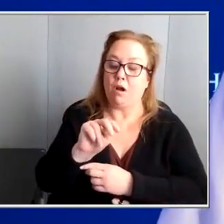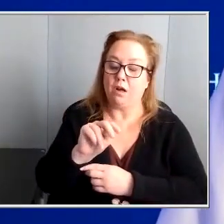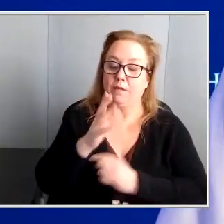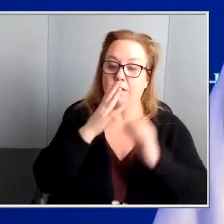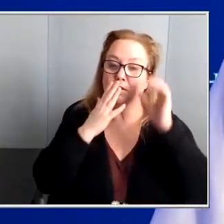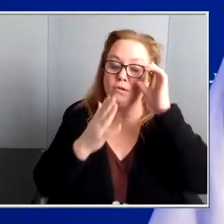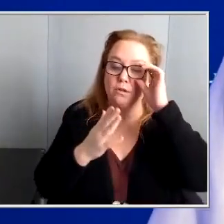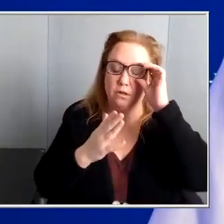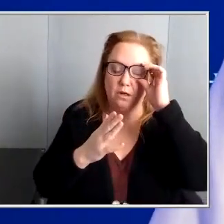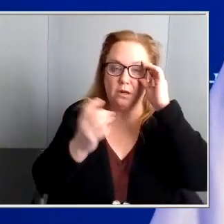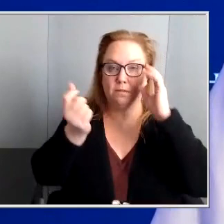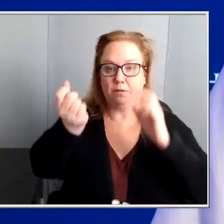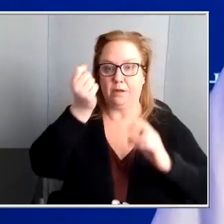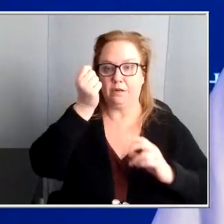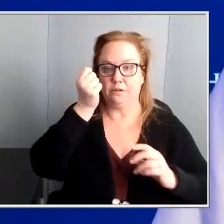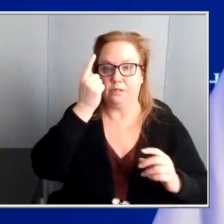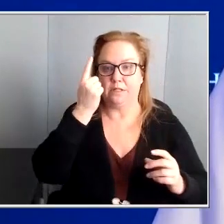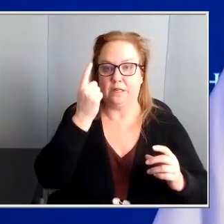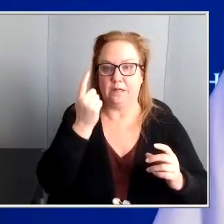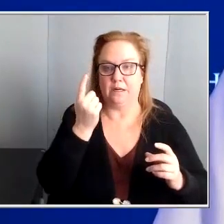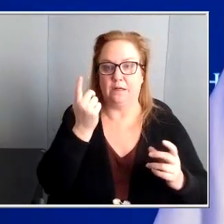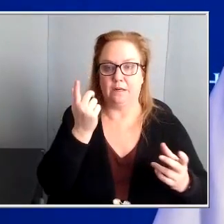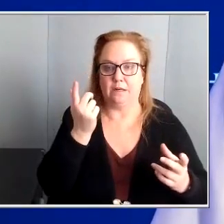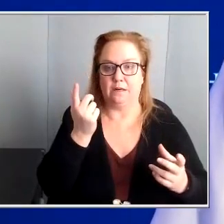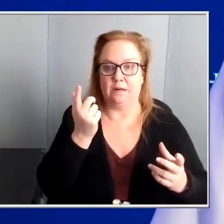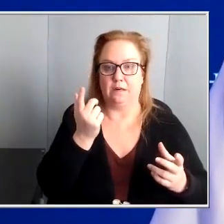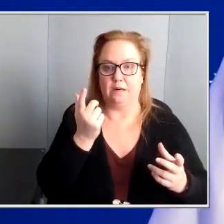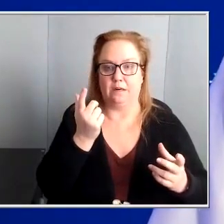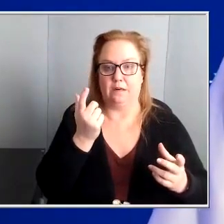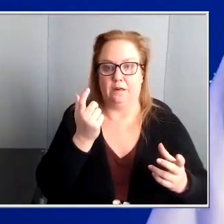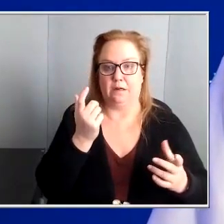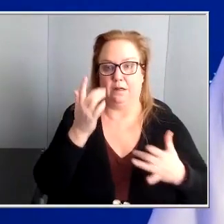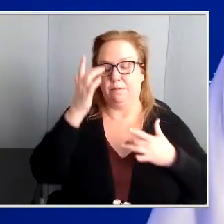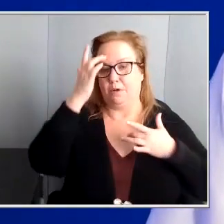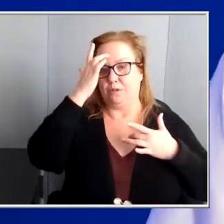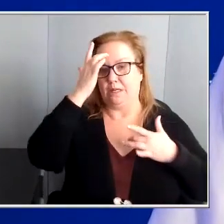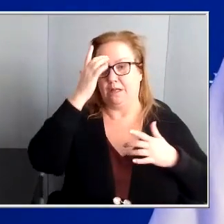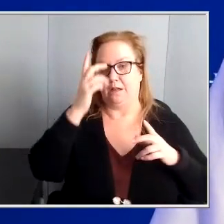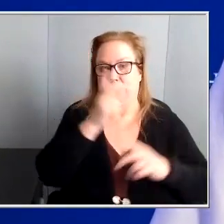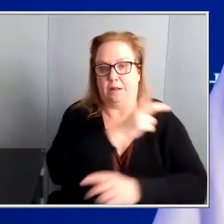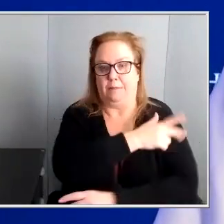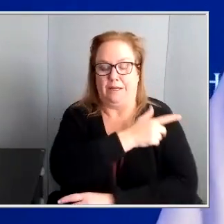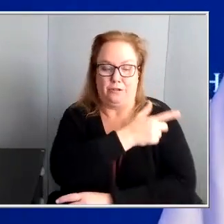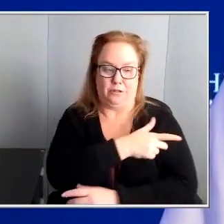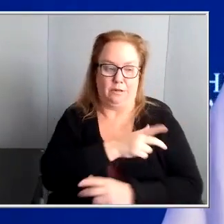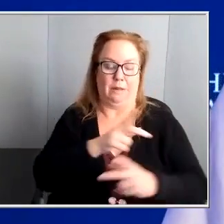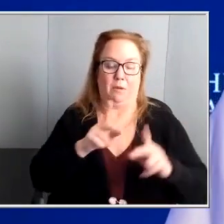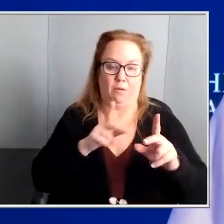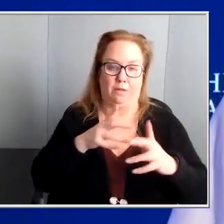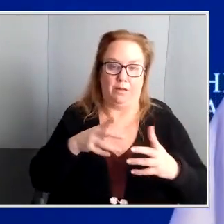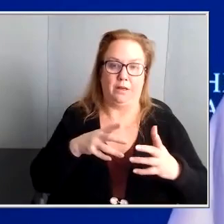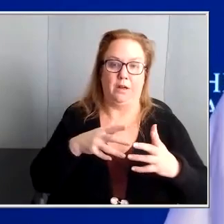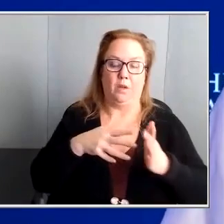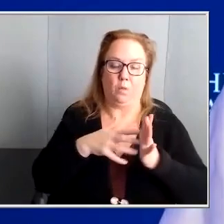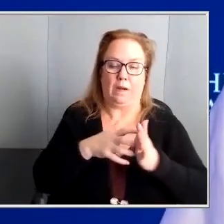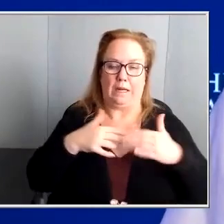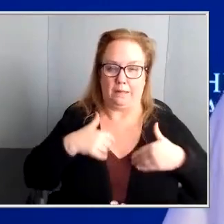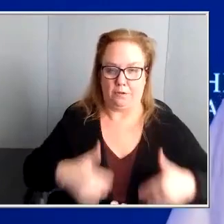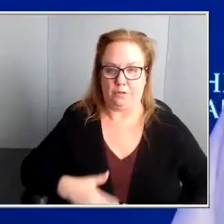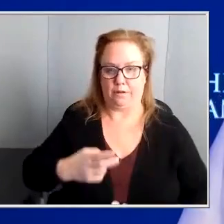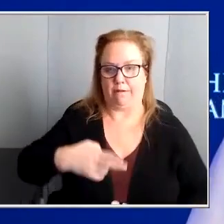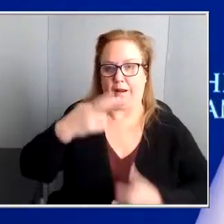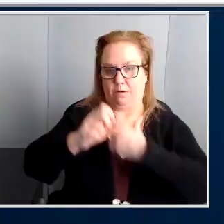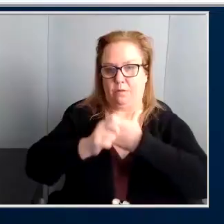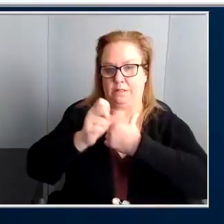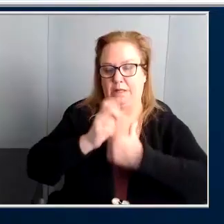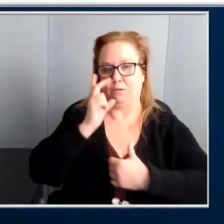also understand that the most ill, or those people with the most comorbidities, those with the highest risk, are the ones that we are seeing in the